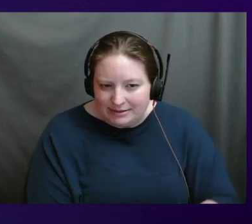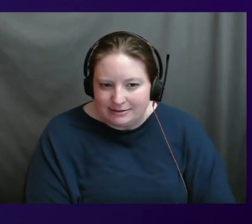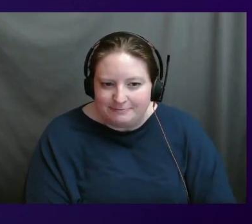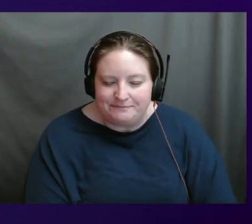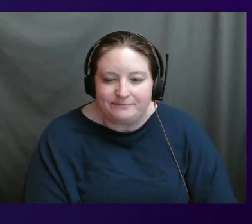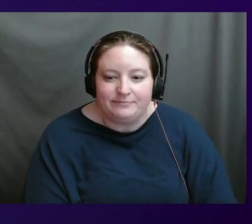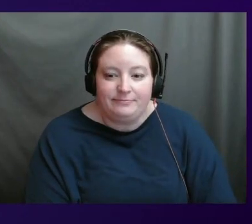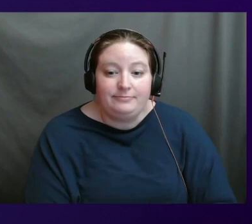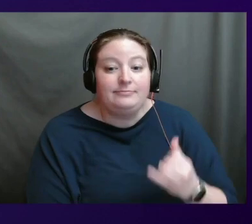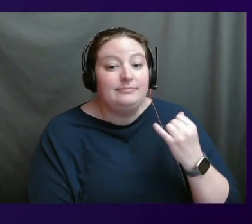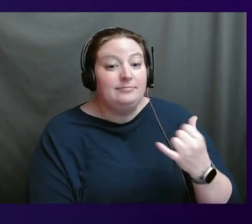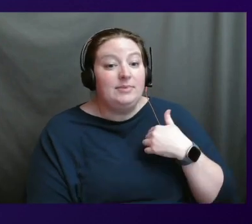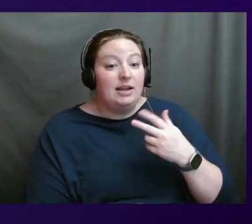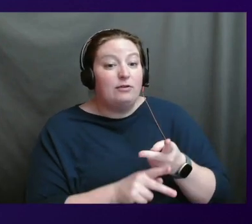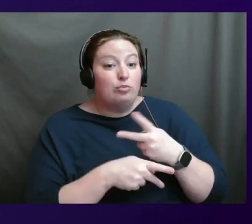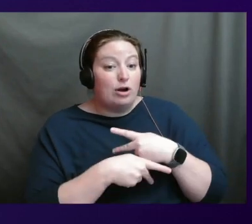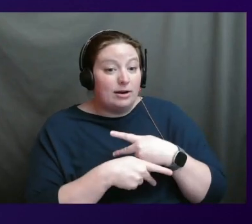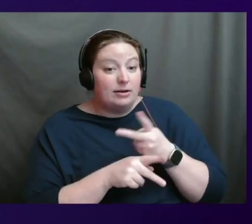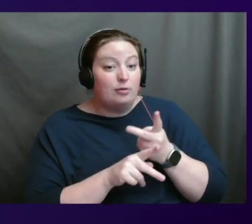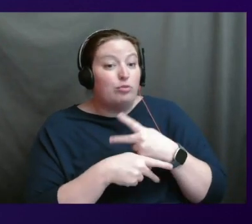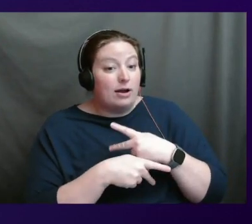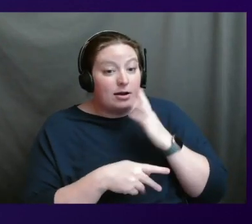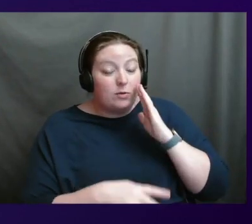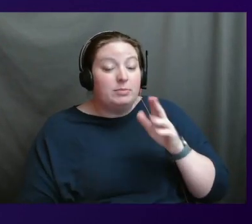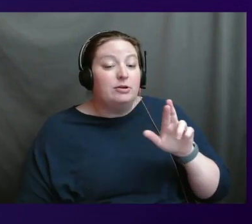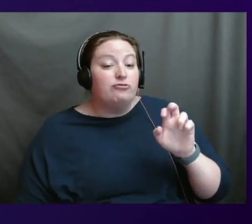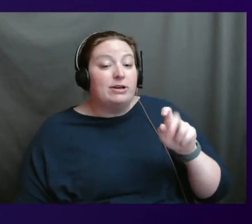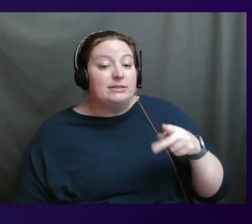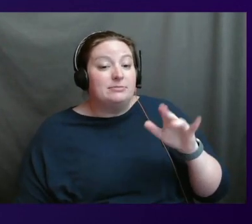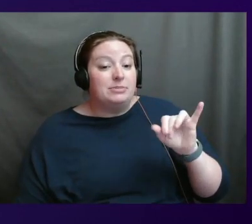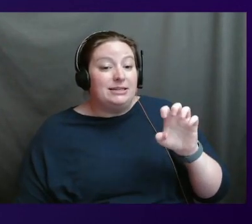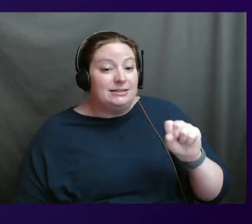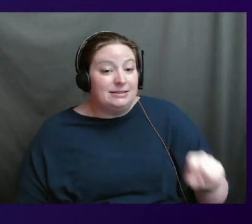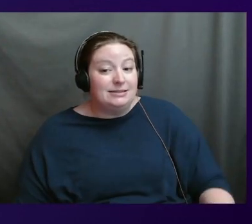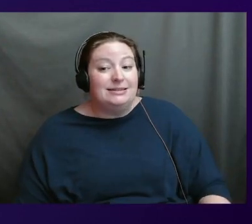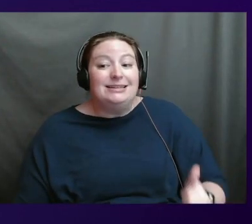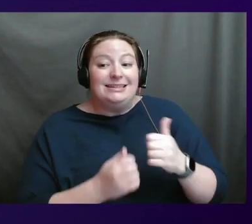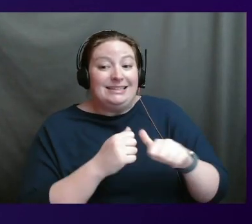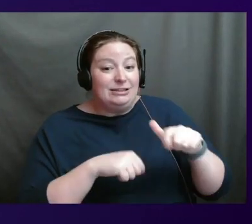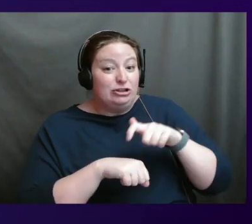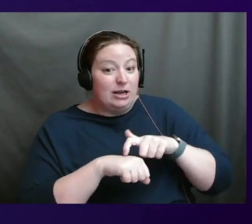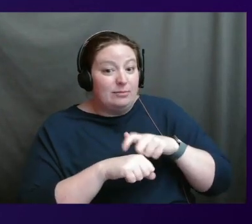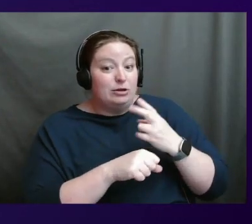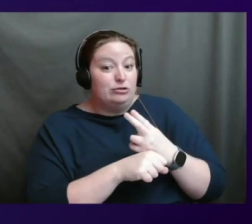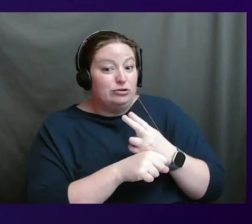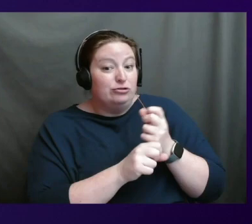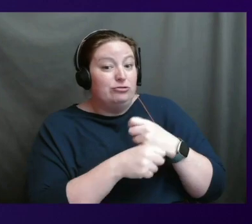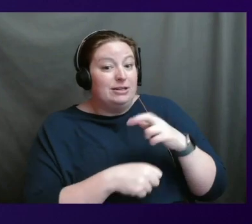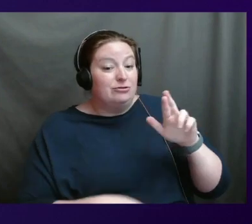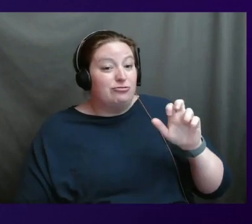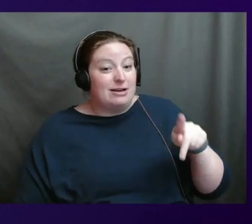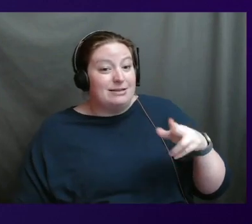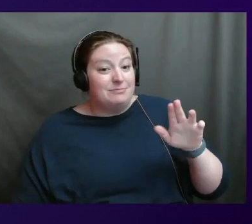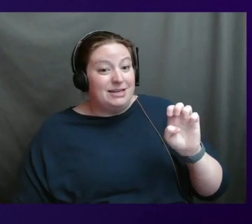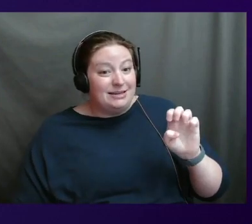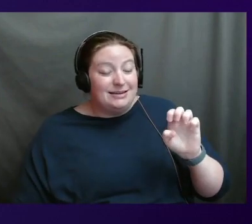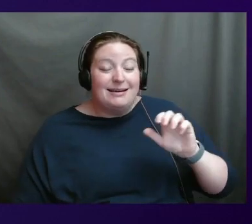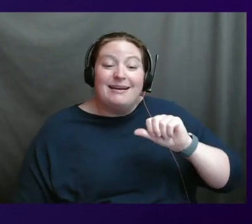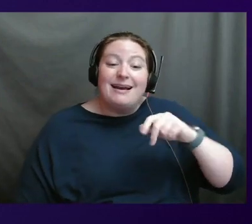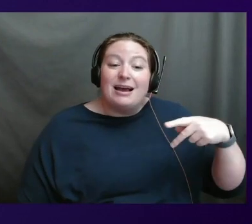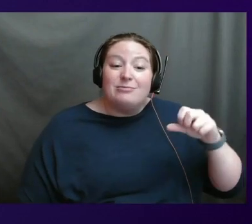have a product here. The product is going to be recipes. And every time that a user creates a recipe, AppSync is talking directly to